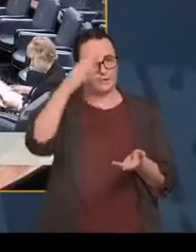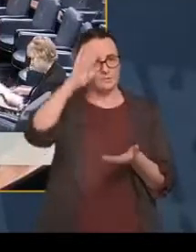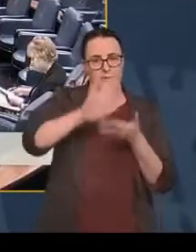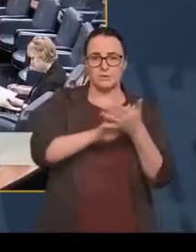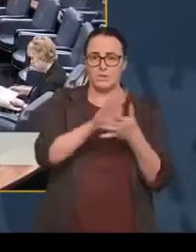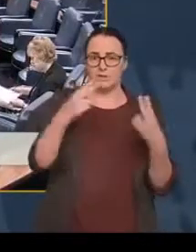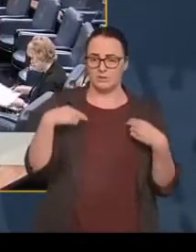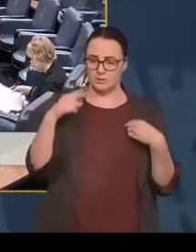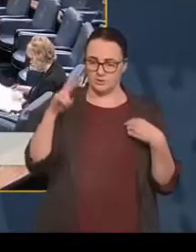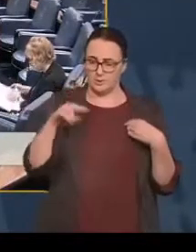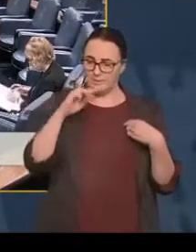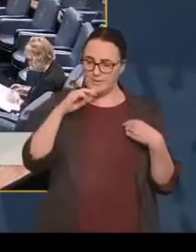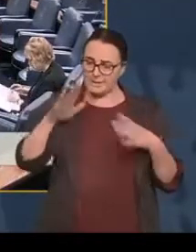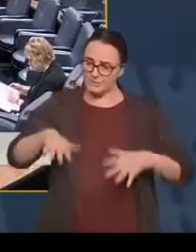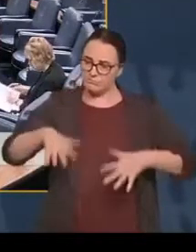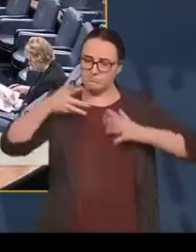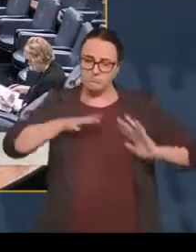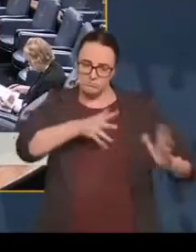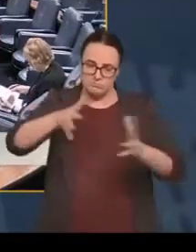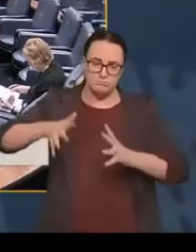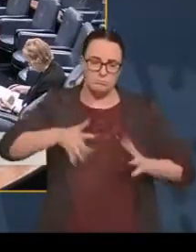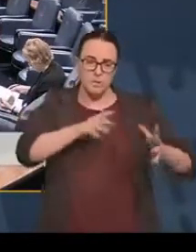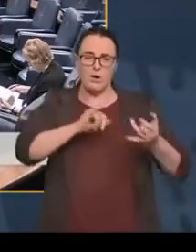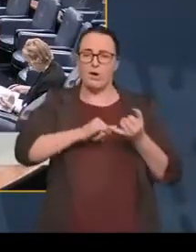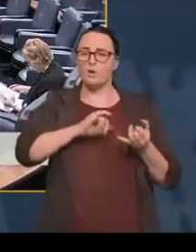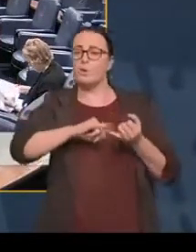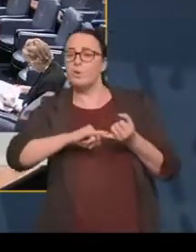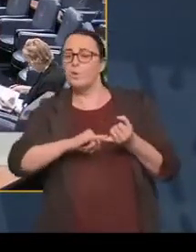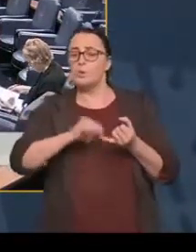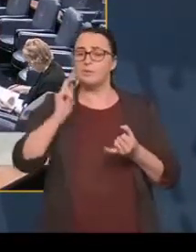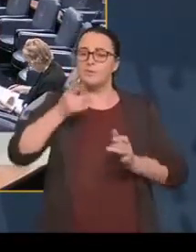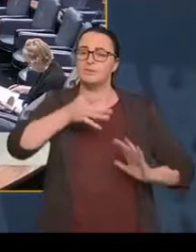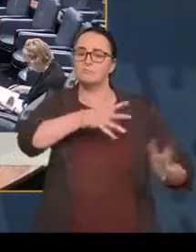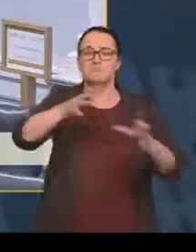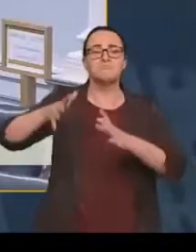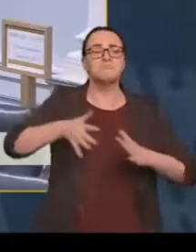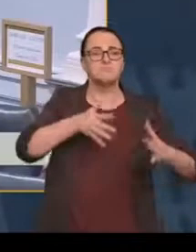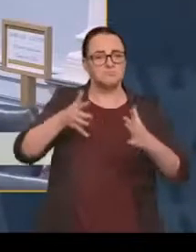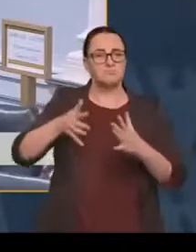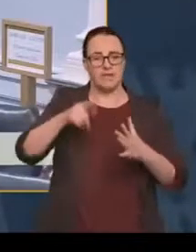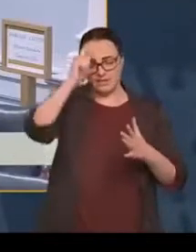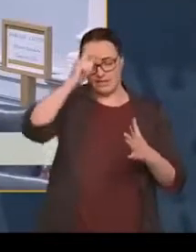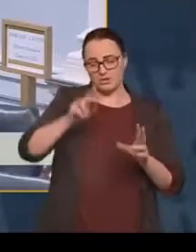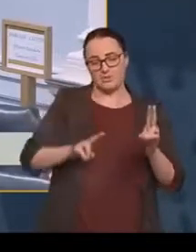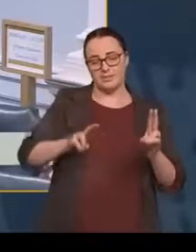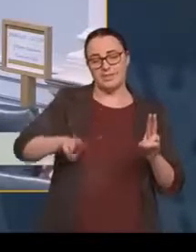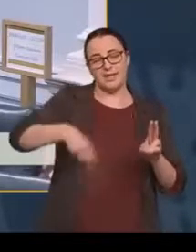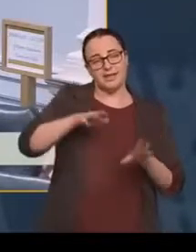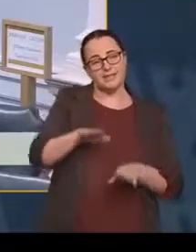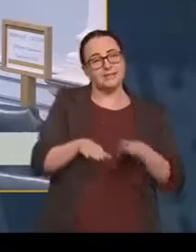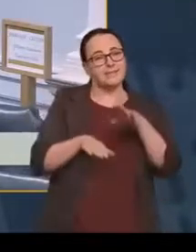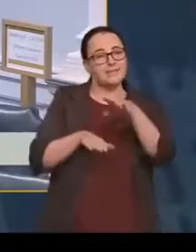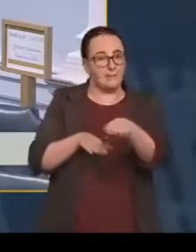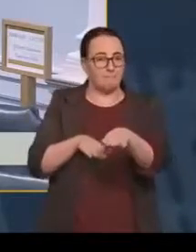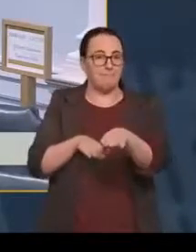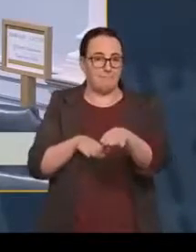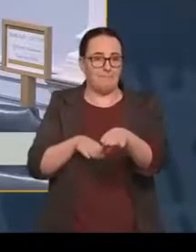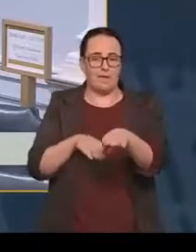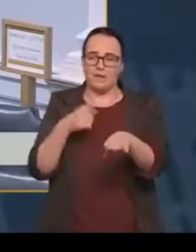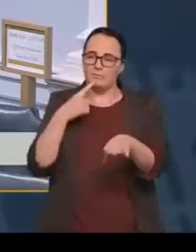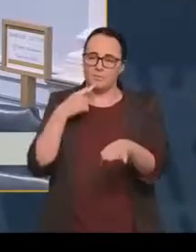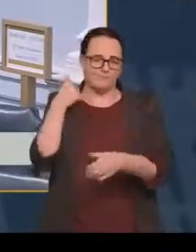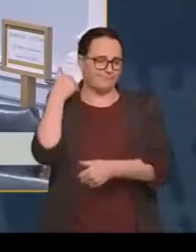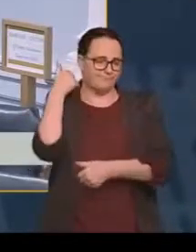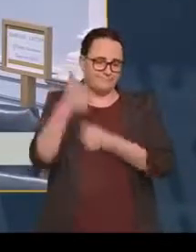in order to communicate with all of their fellow citizens, and I think surely that would be the next step on the road in this